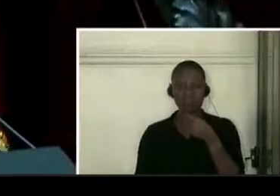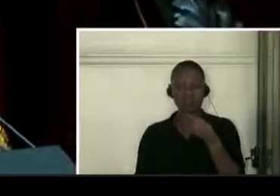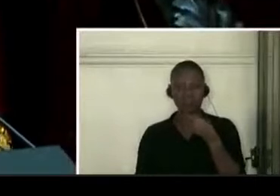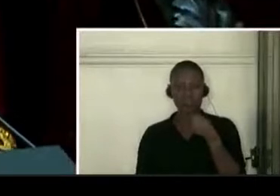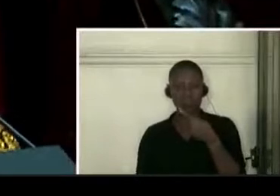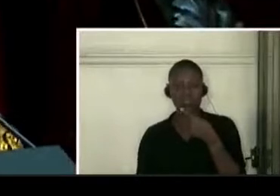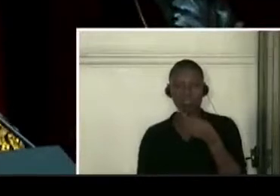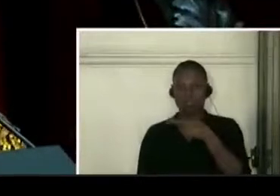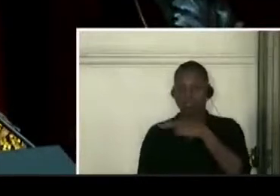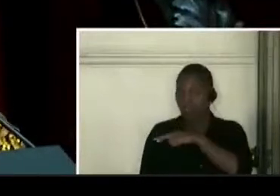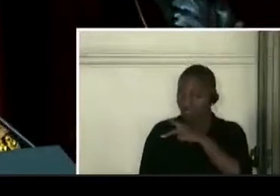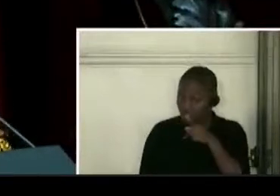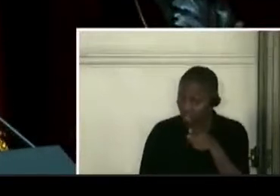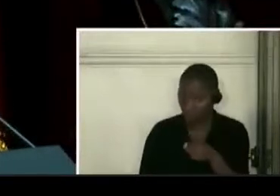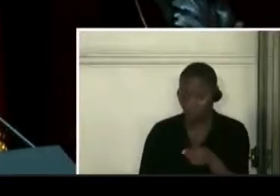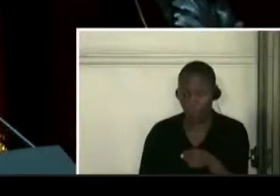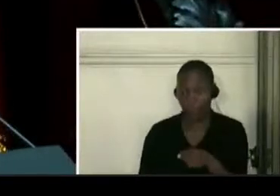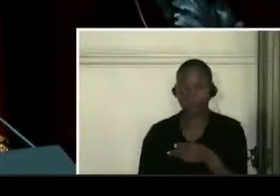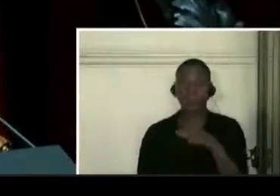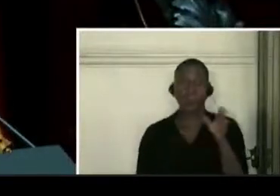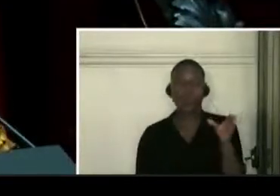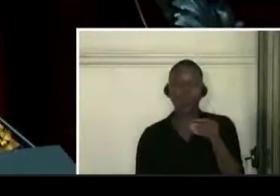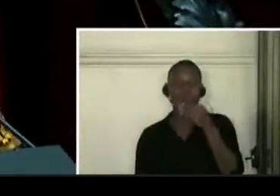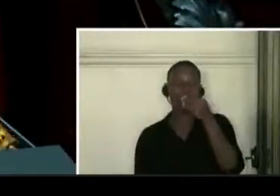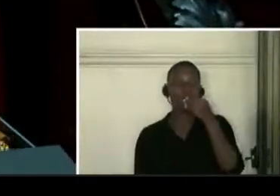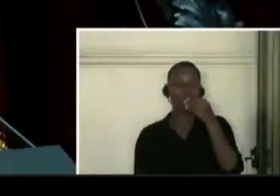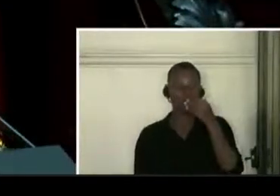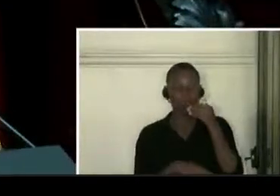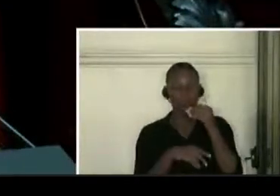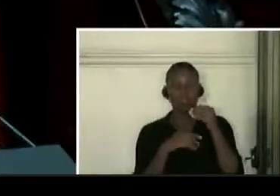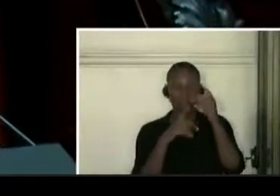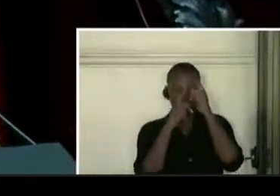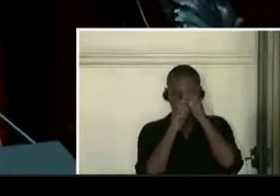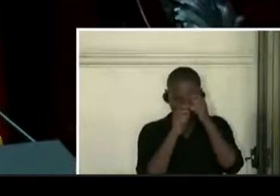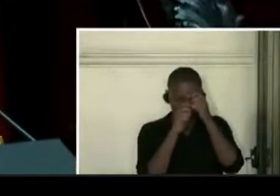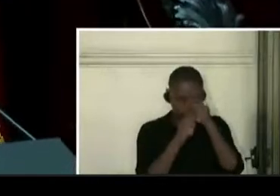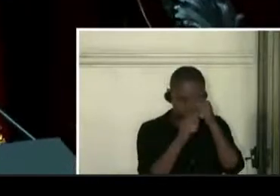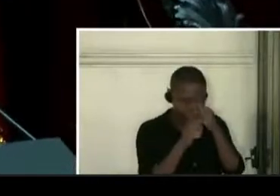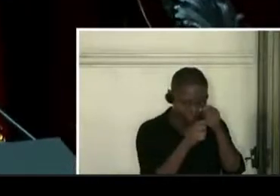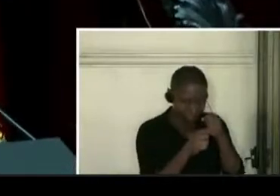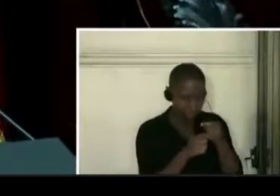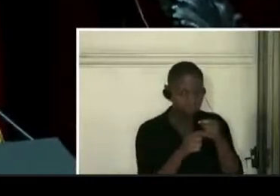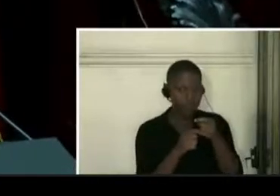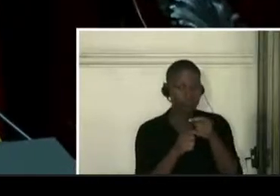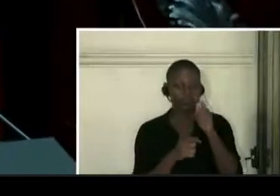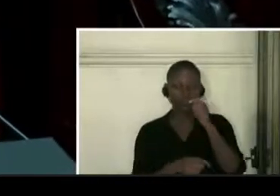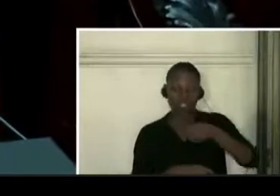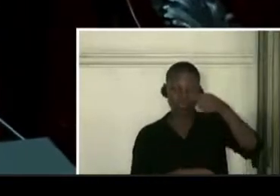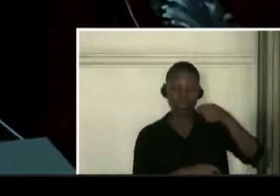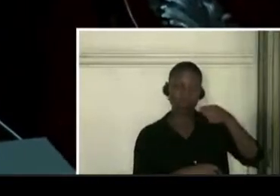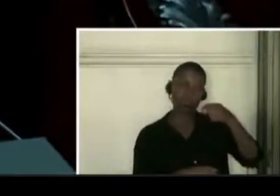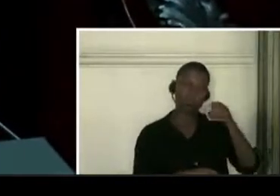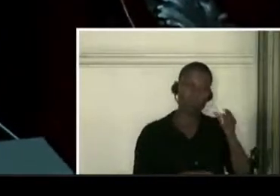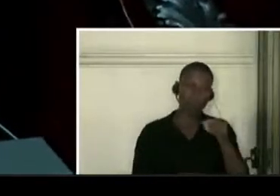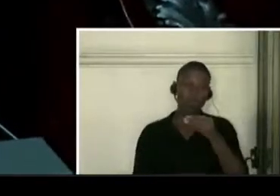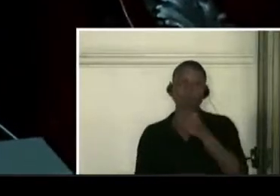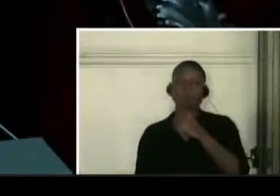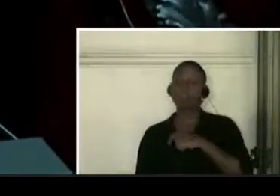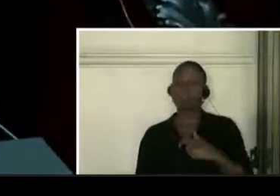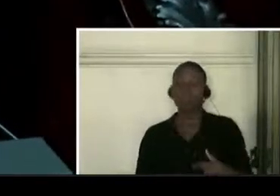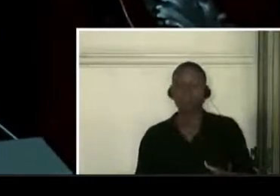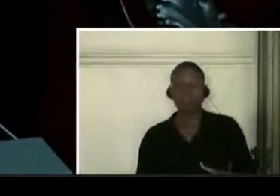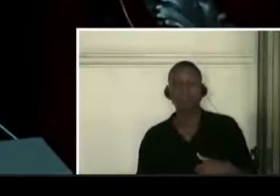Umphathiswa wendlu namalunga ayo ahloniphekile somlomo wethu Chief Whip undunankulu